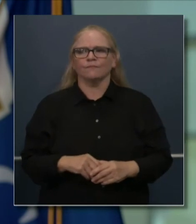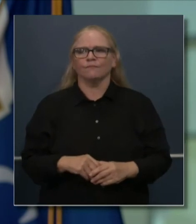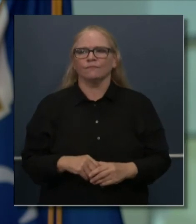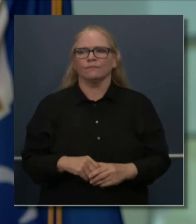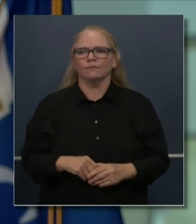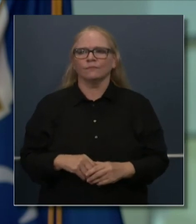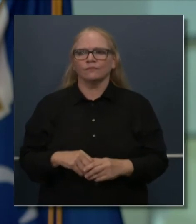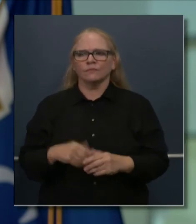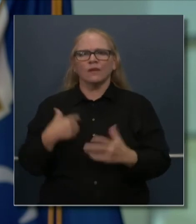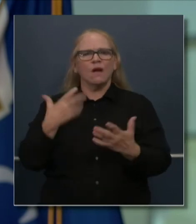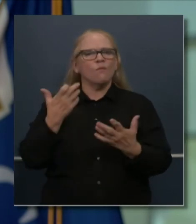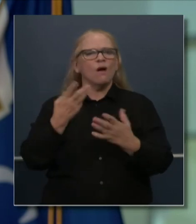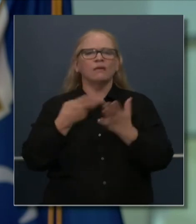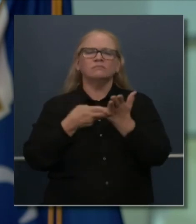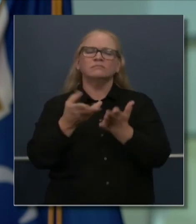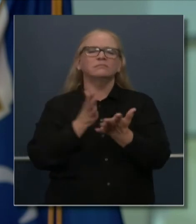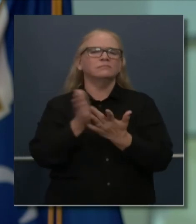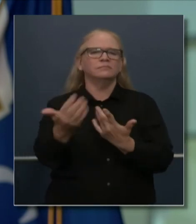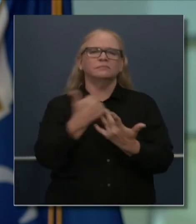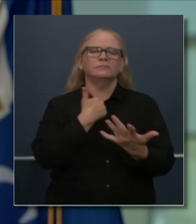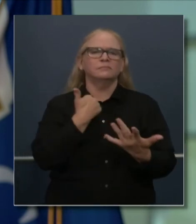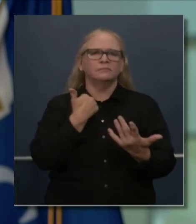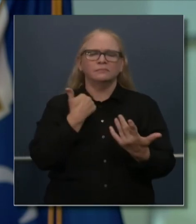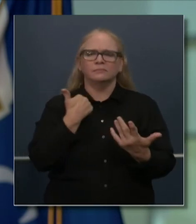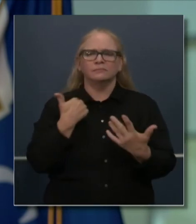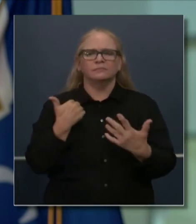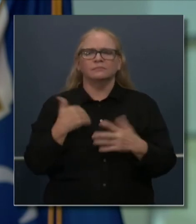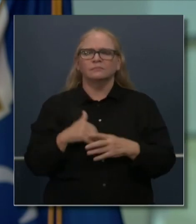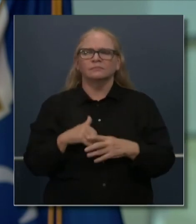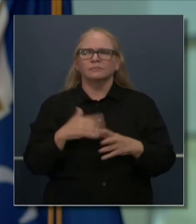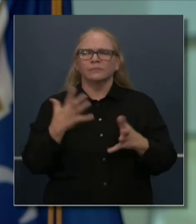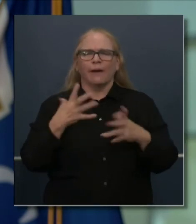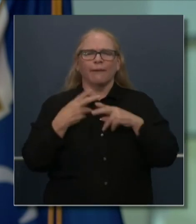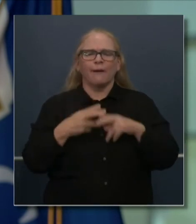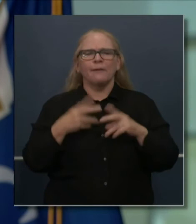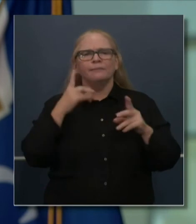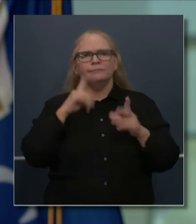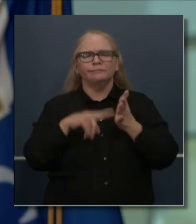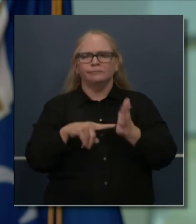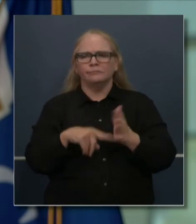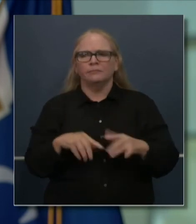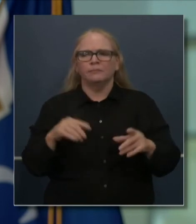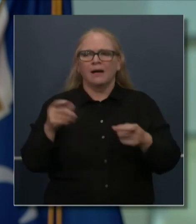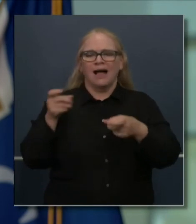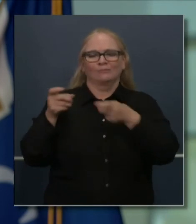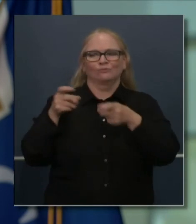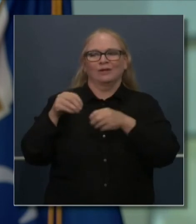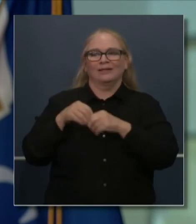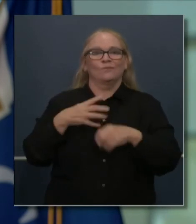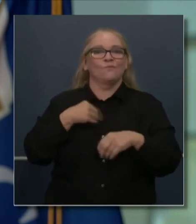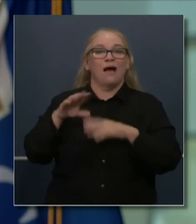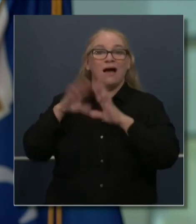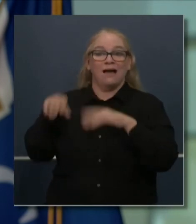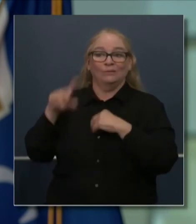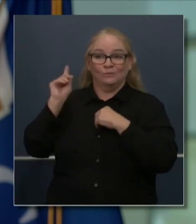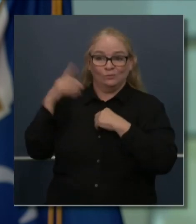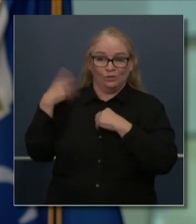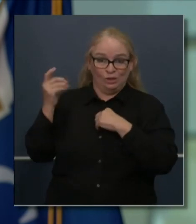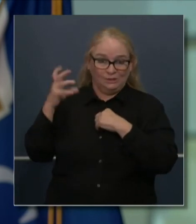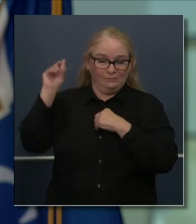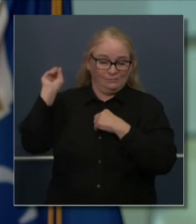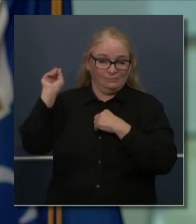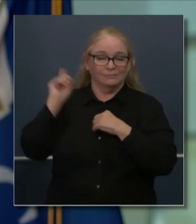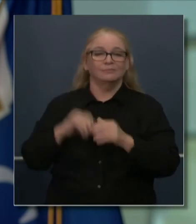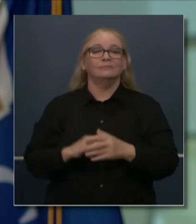regionalization as it relates to the current makeup of FERC, the current administration in the White House in Washington, D.C., and the